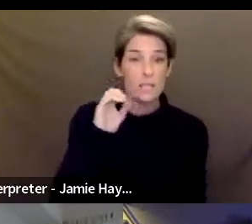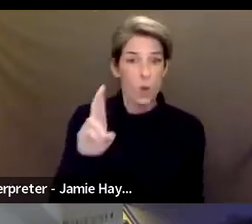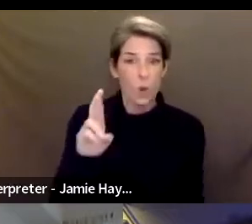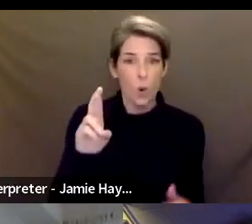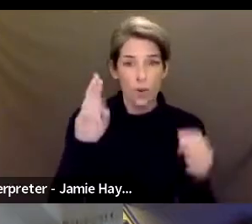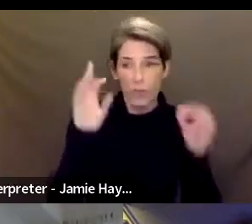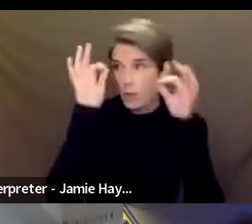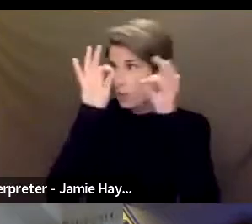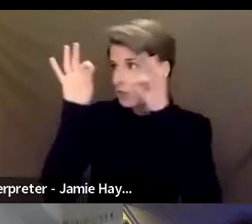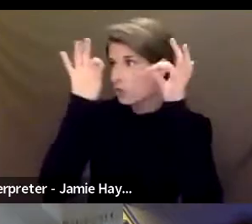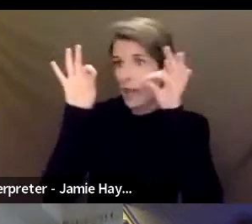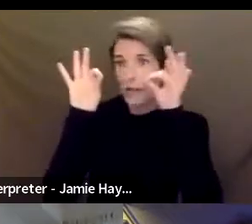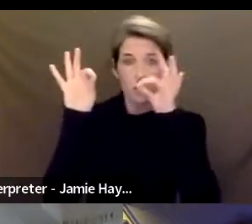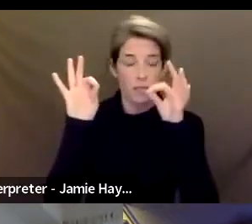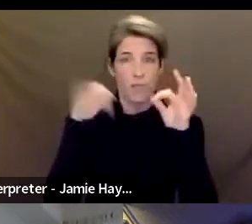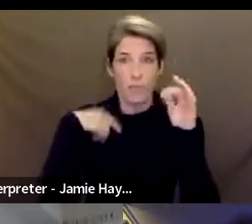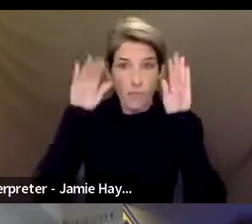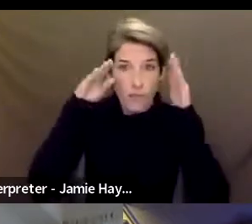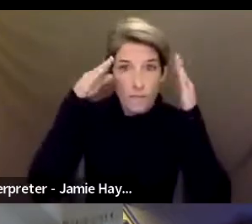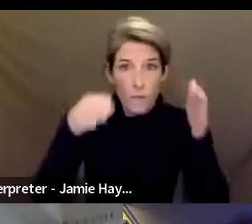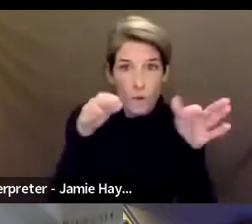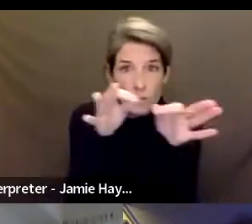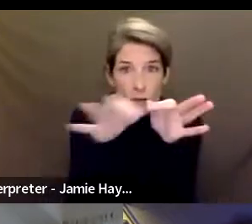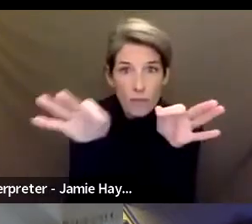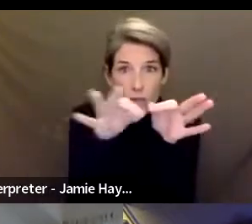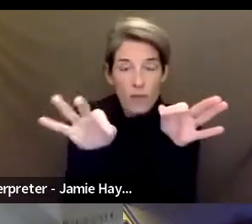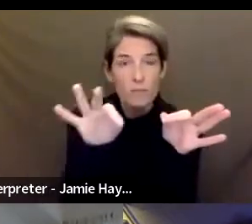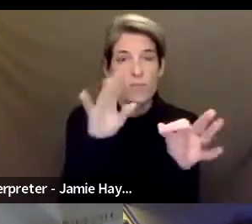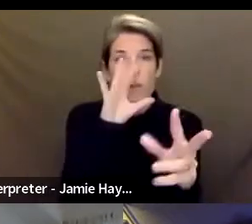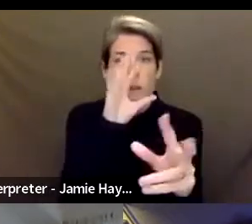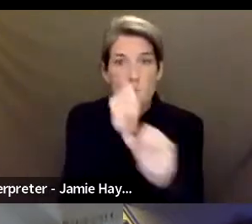play? I need help. And so I think